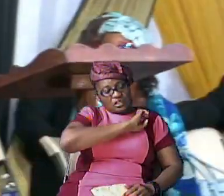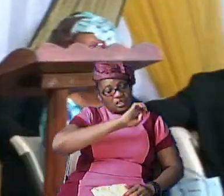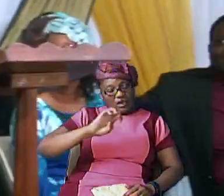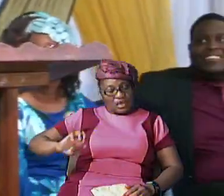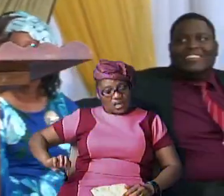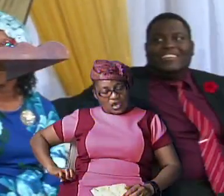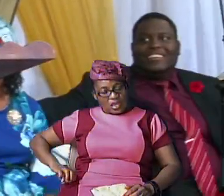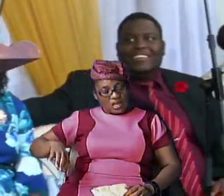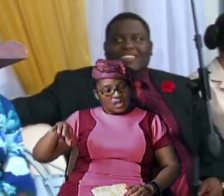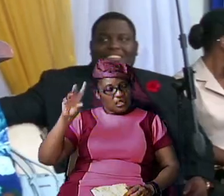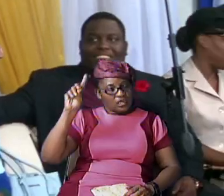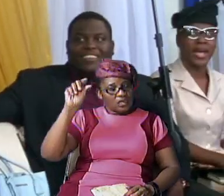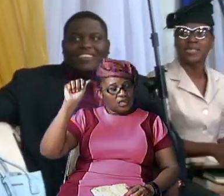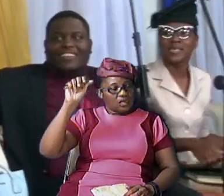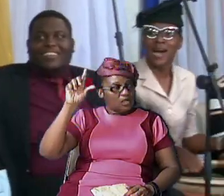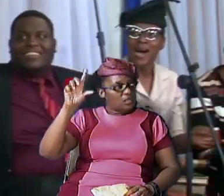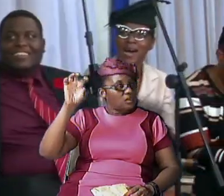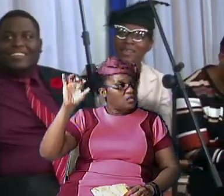Praise the Lord, everybody.